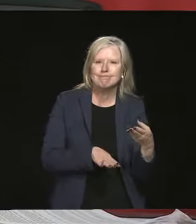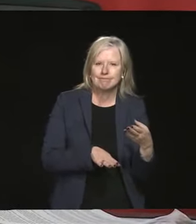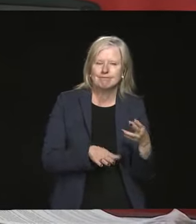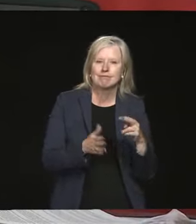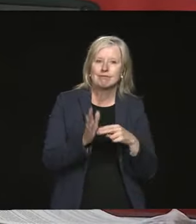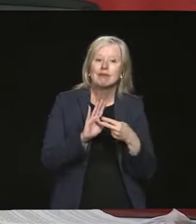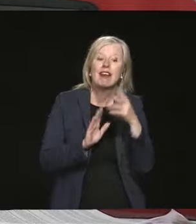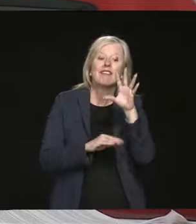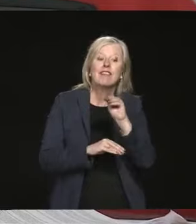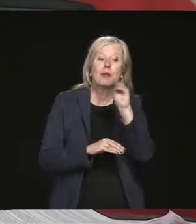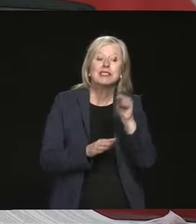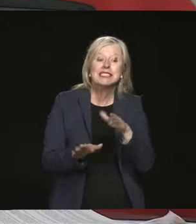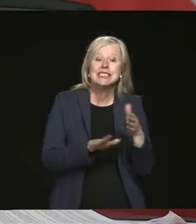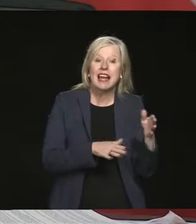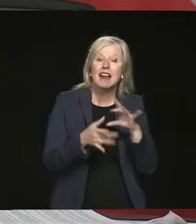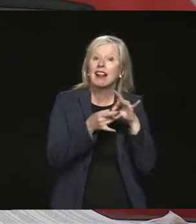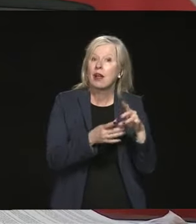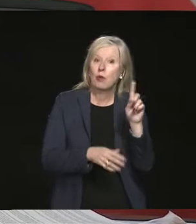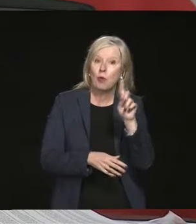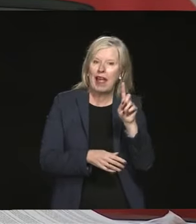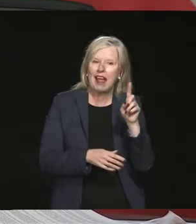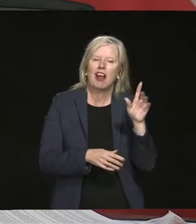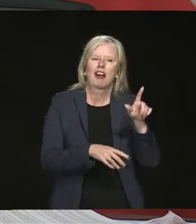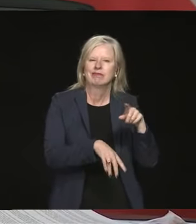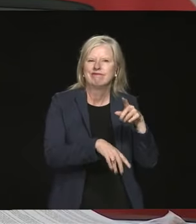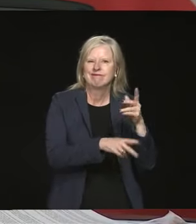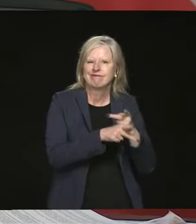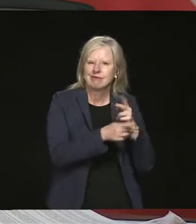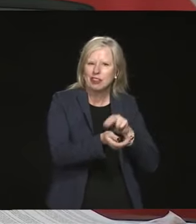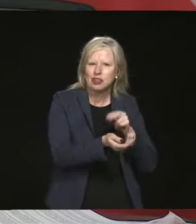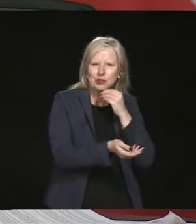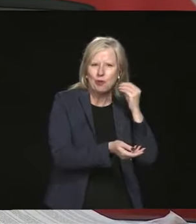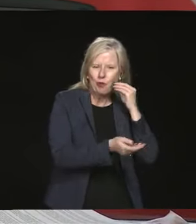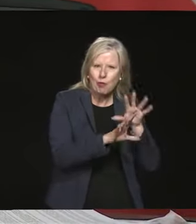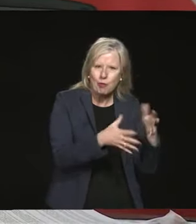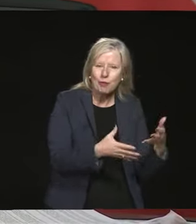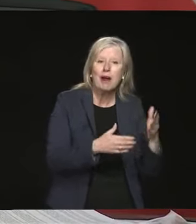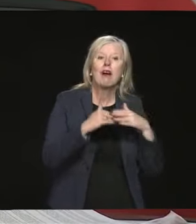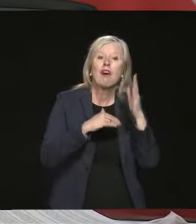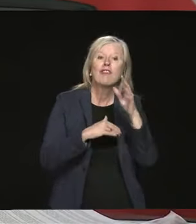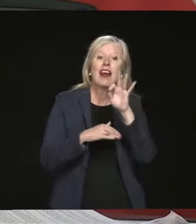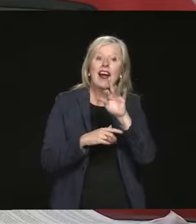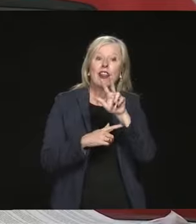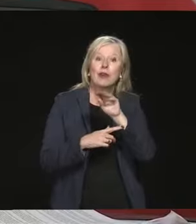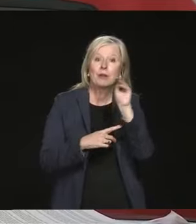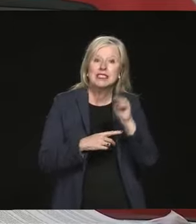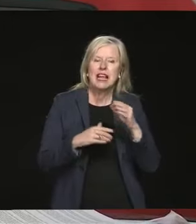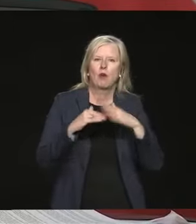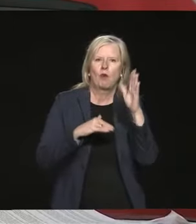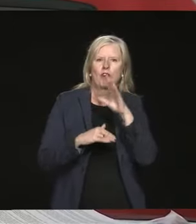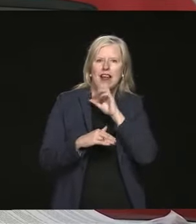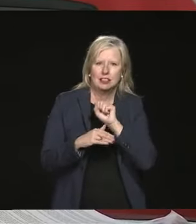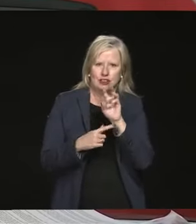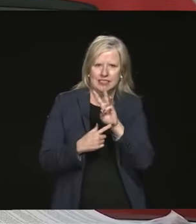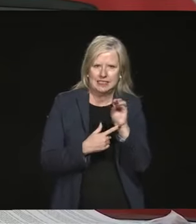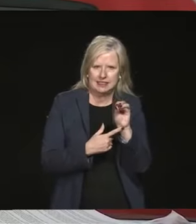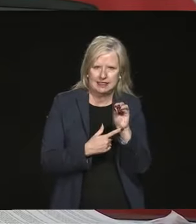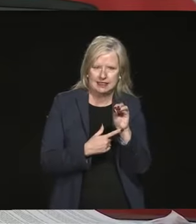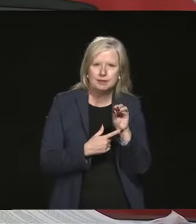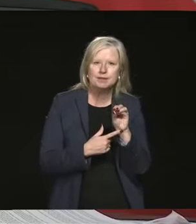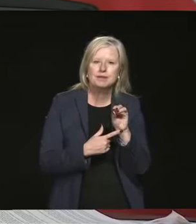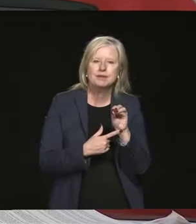care homes, and 93% are in people over 60 years of age. For the lab testing, we've completed